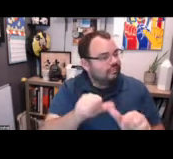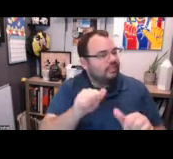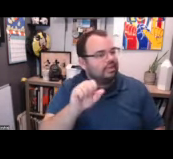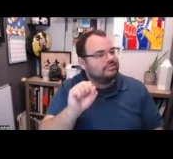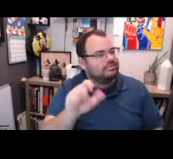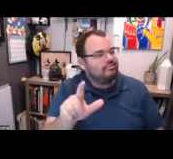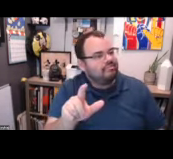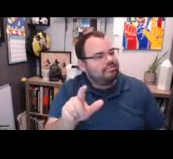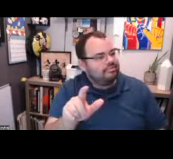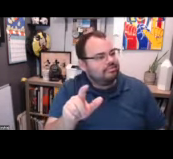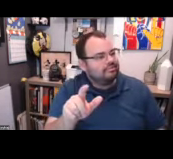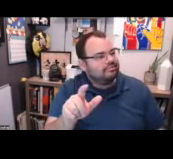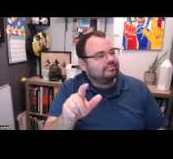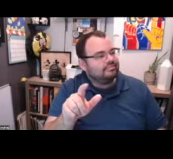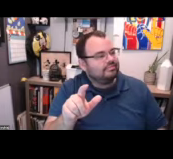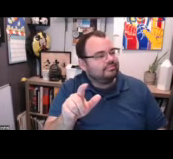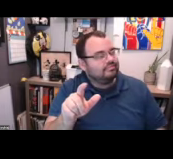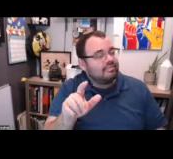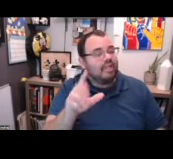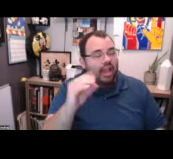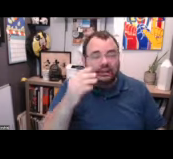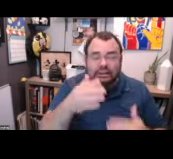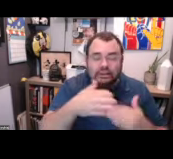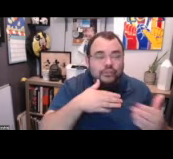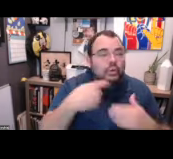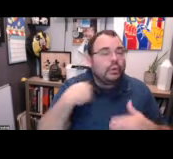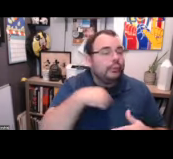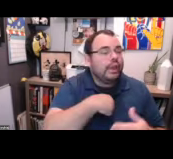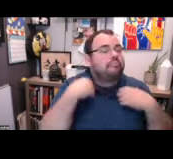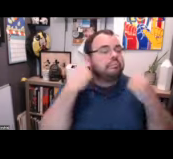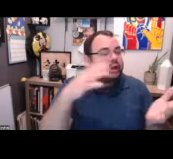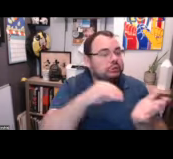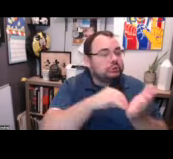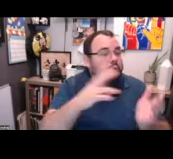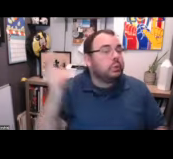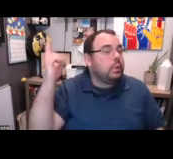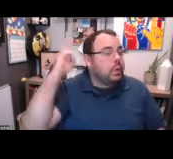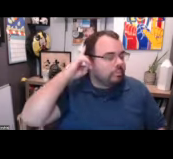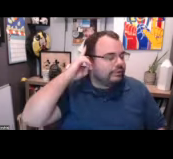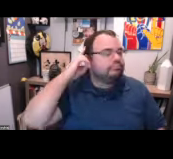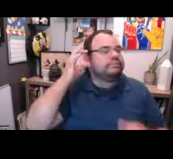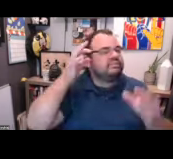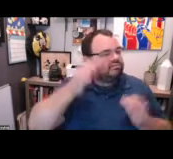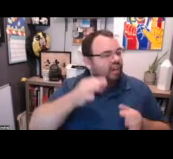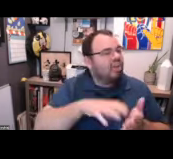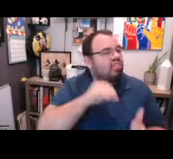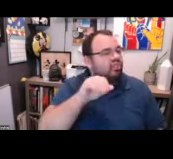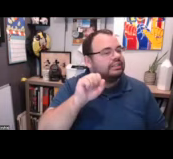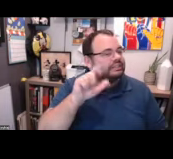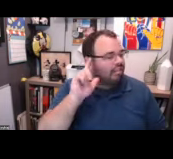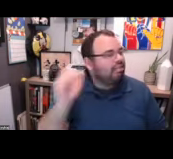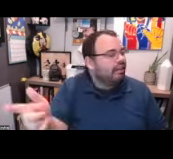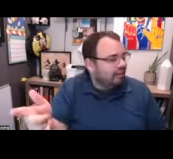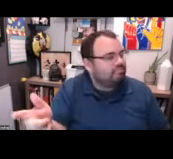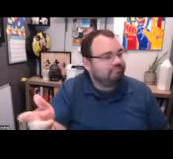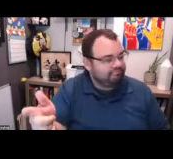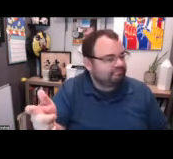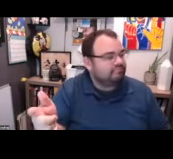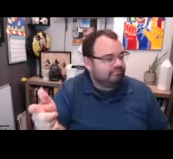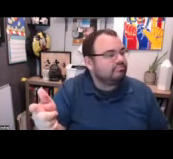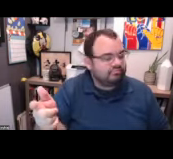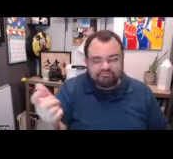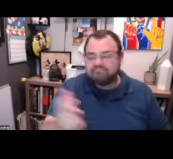they're very grateful for their parents because the same story. Their parents continued ASL. And I do know lots of